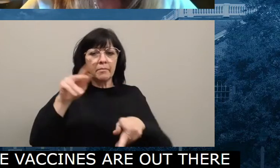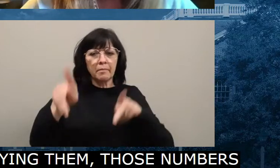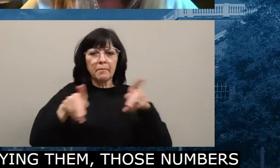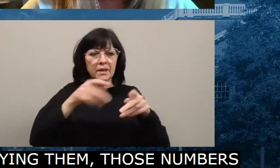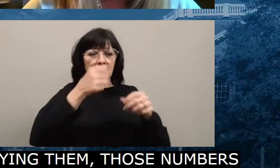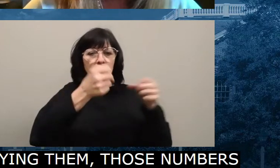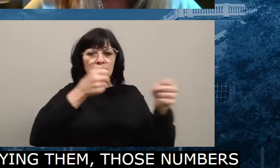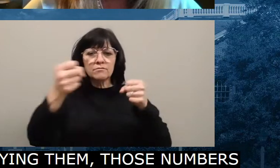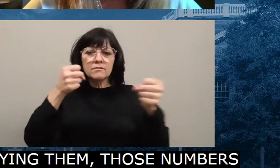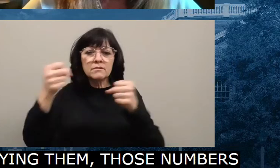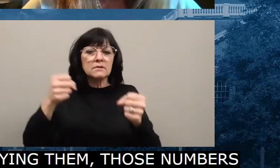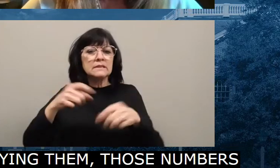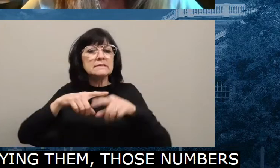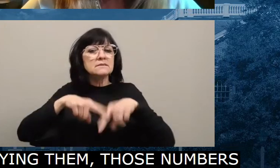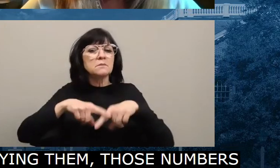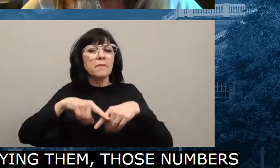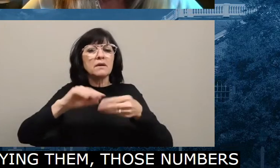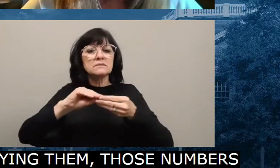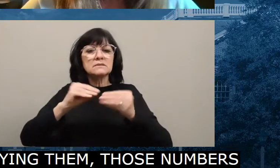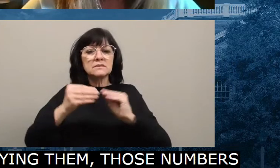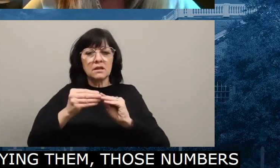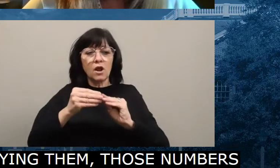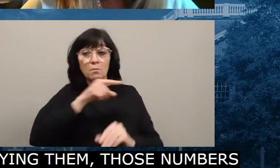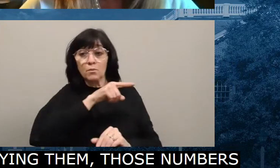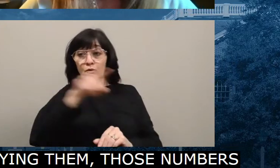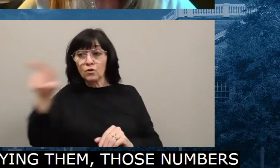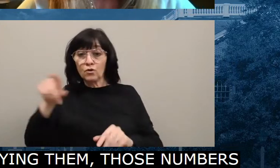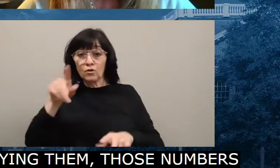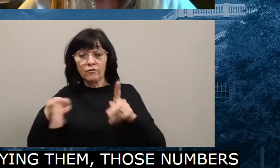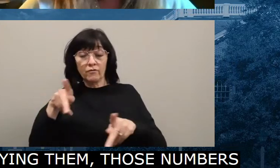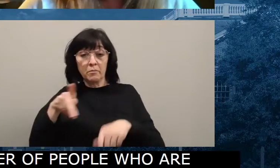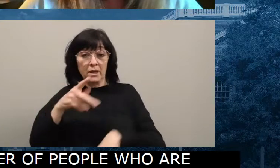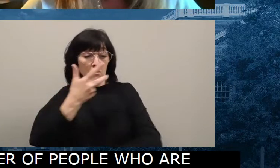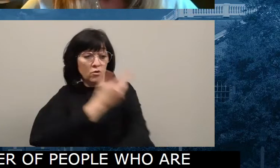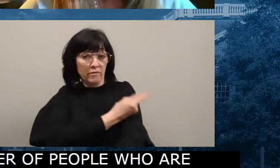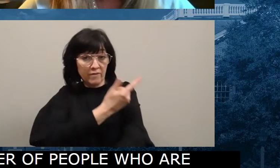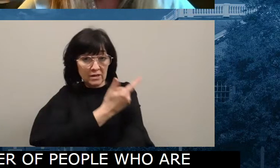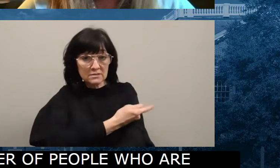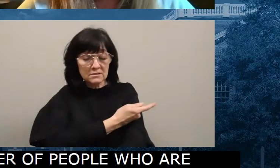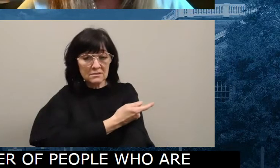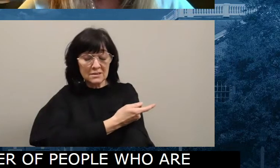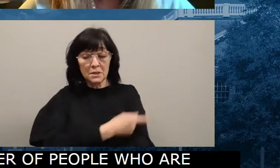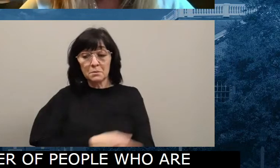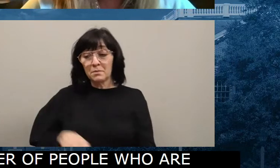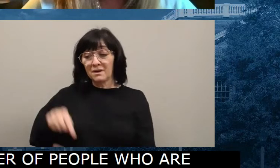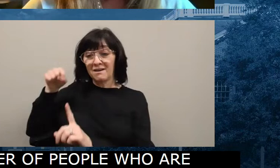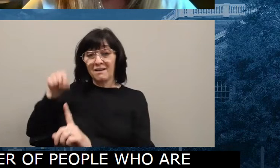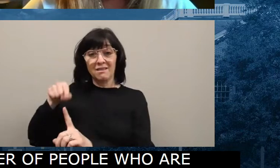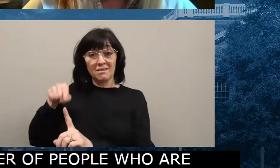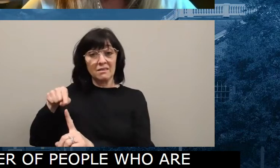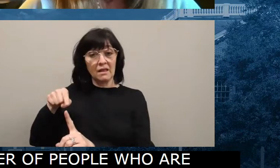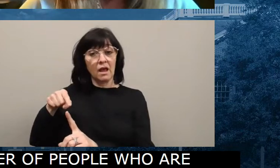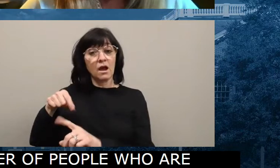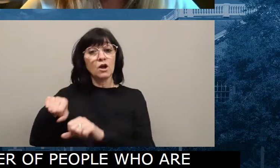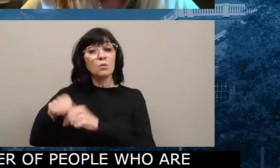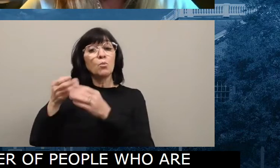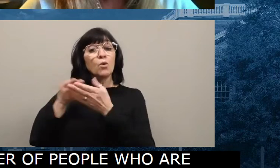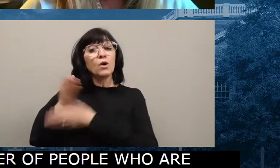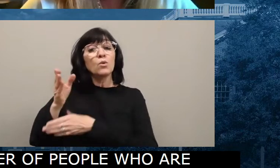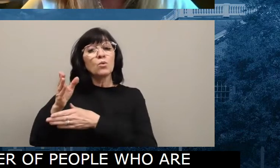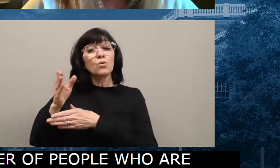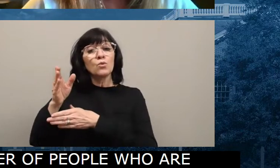people who are getting the vaccine. But breakthrough cases are to be expected.